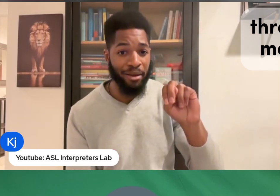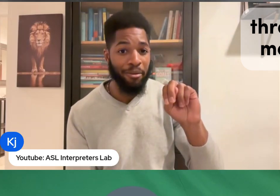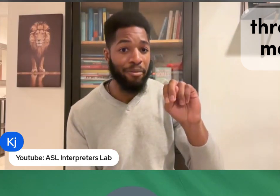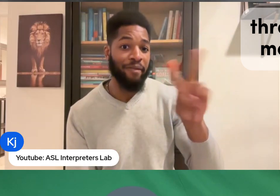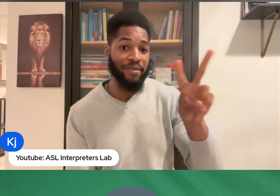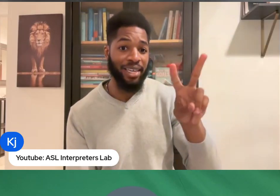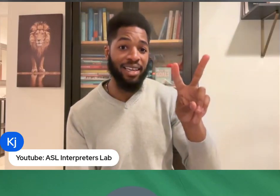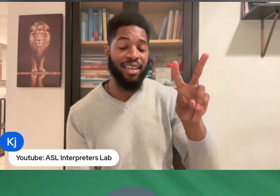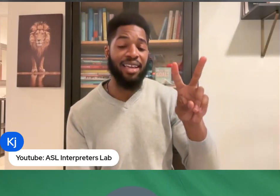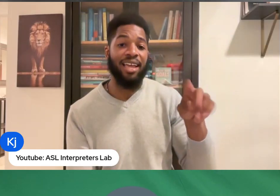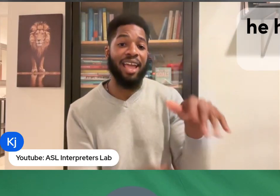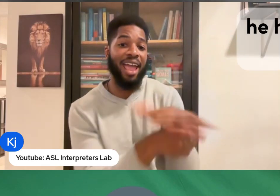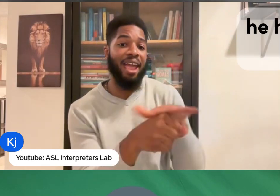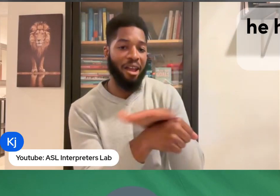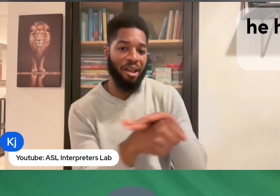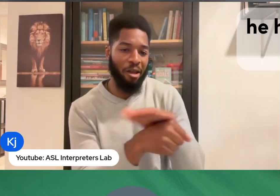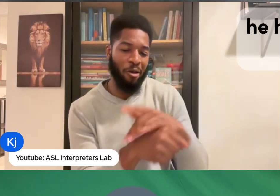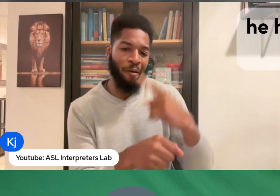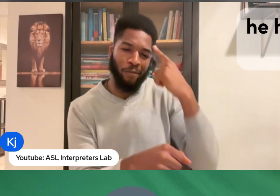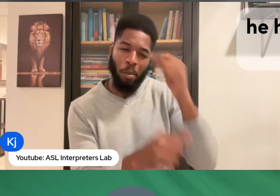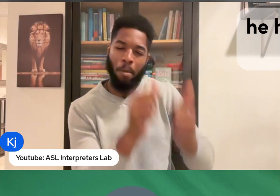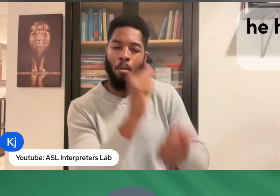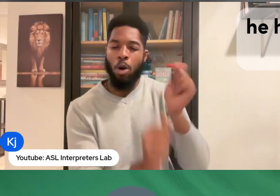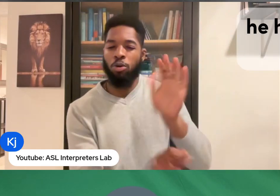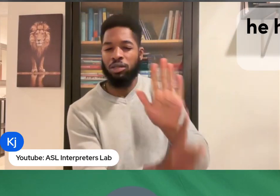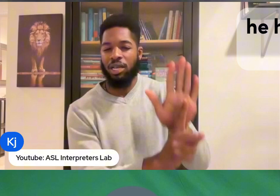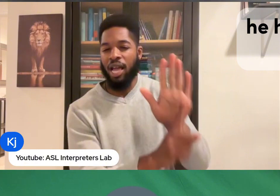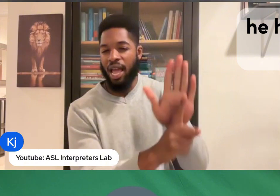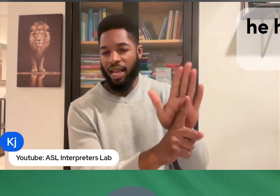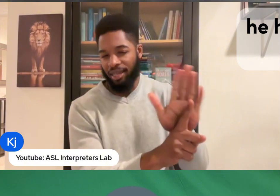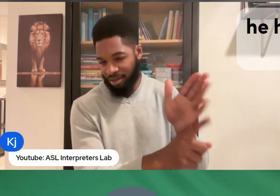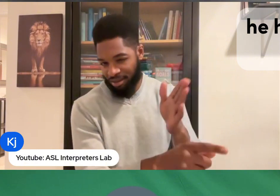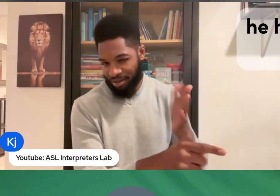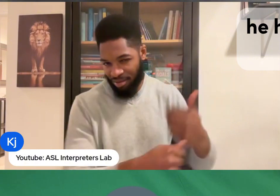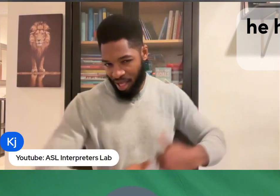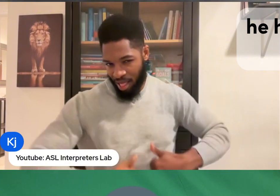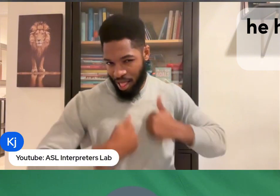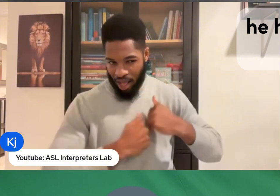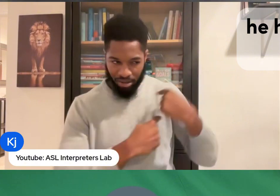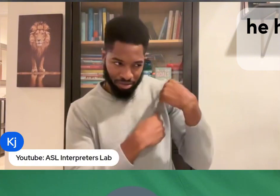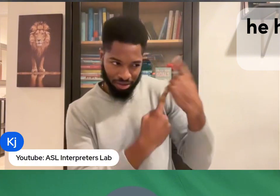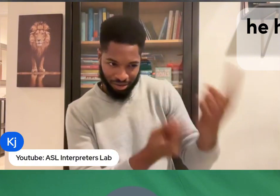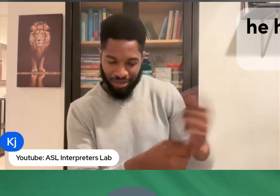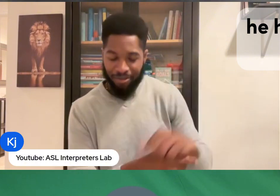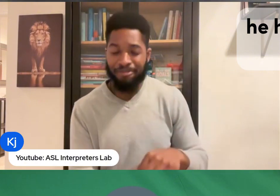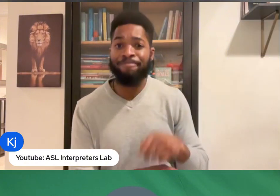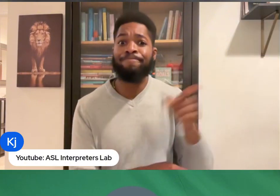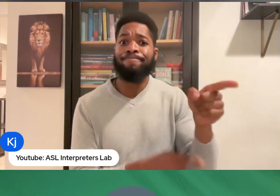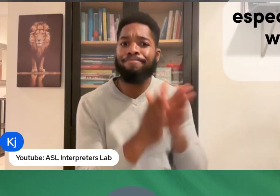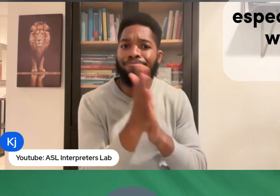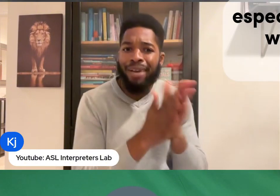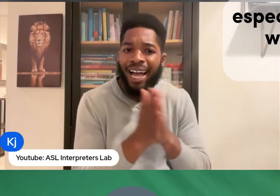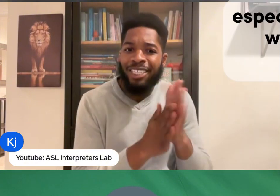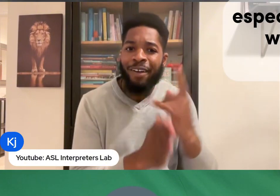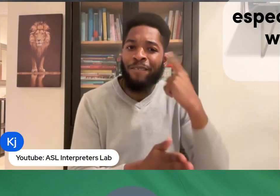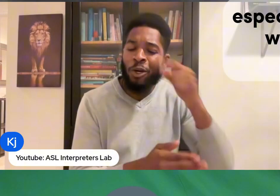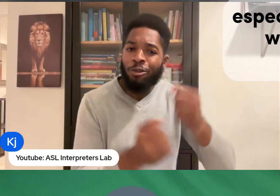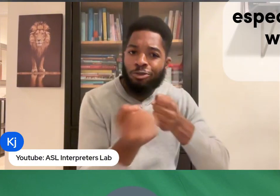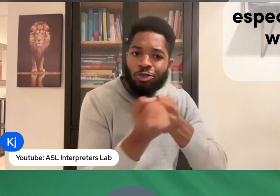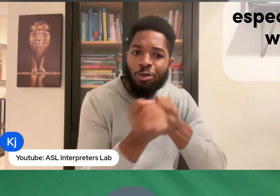life. He has a passion to help small businesses,